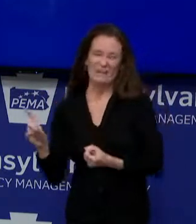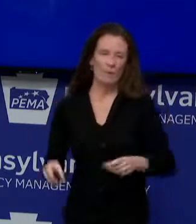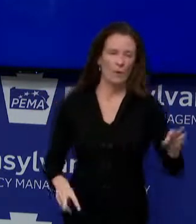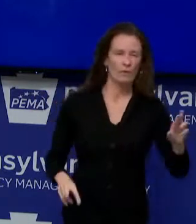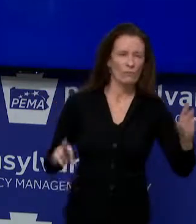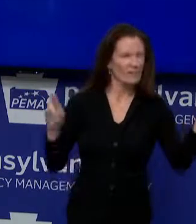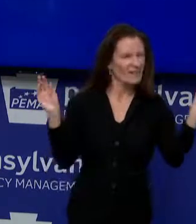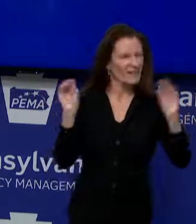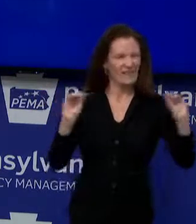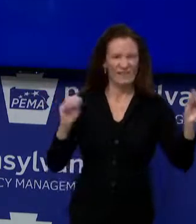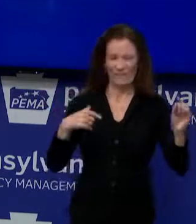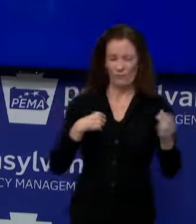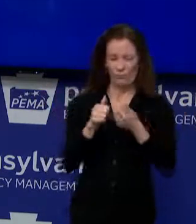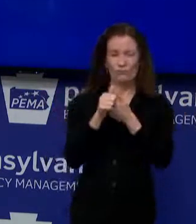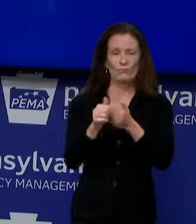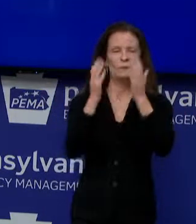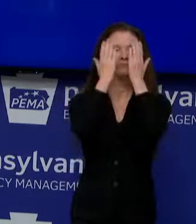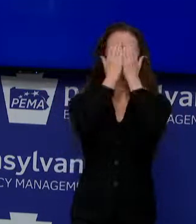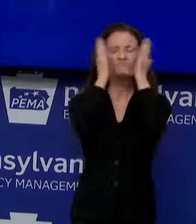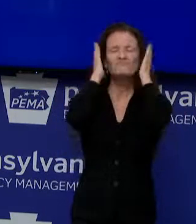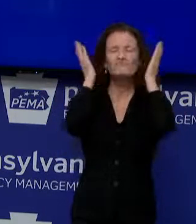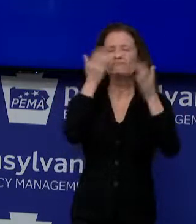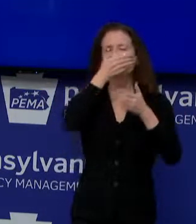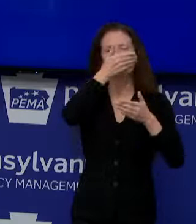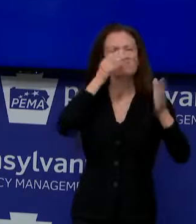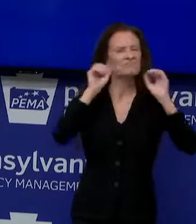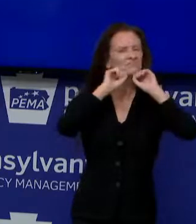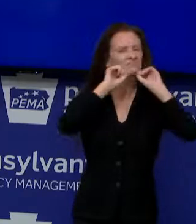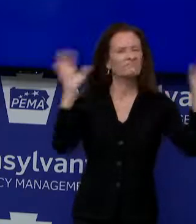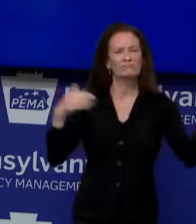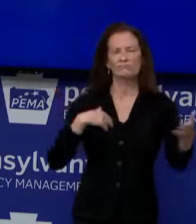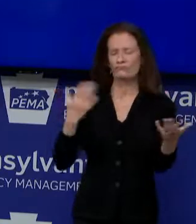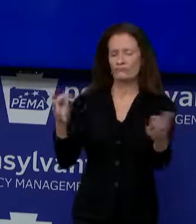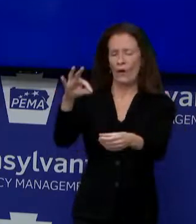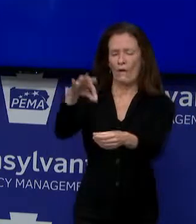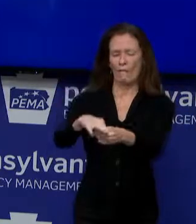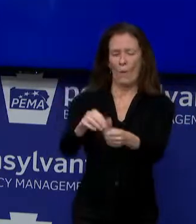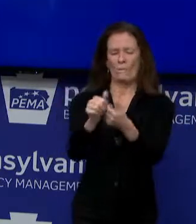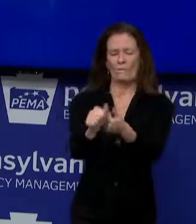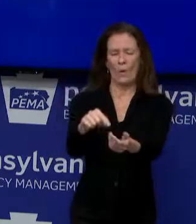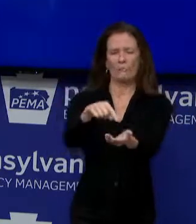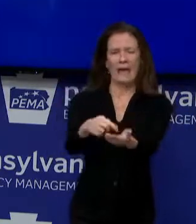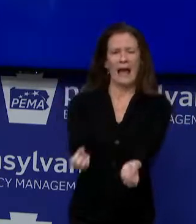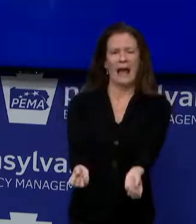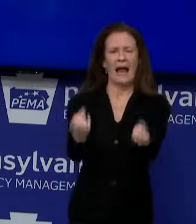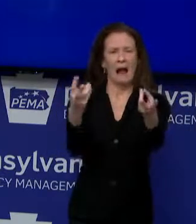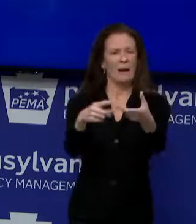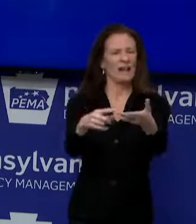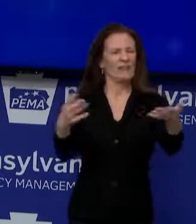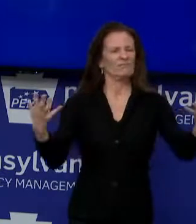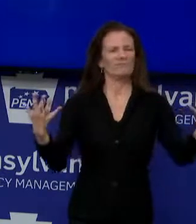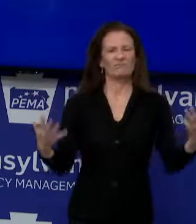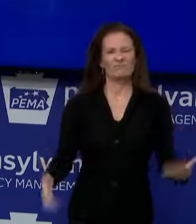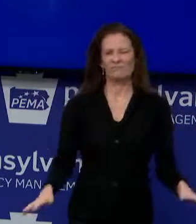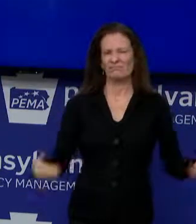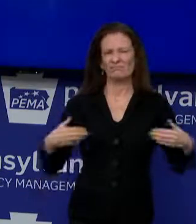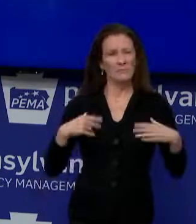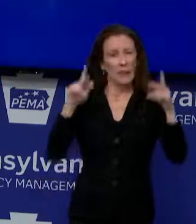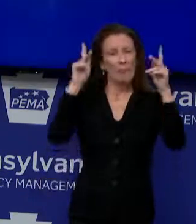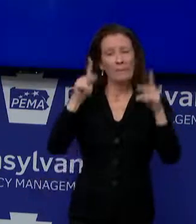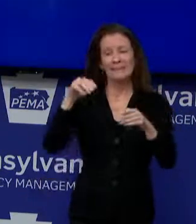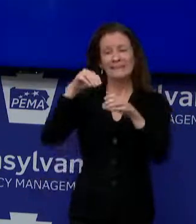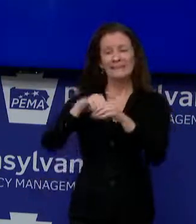to provide safe, in-person voting and a convenient and safe vote-by-mail